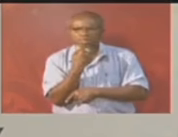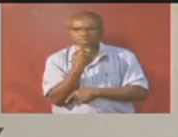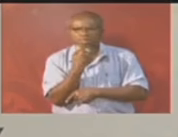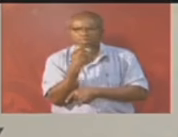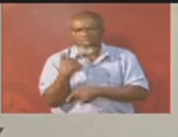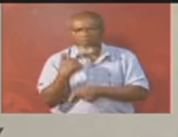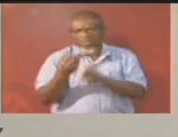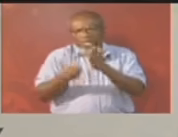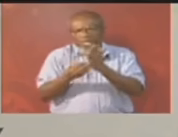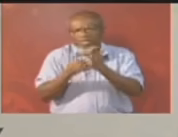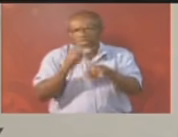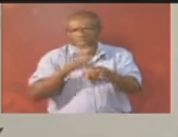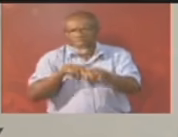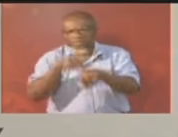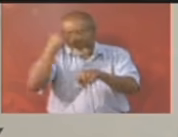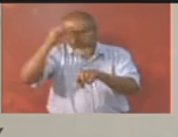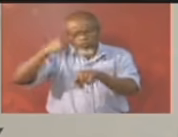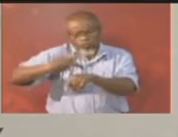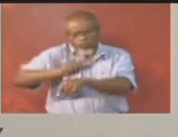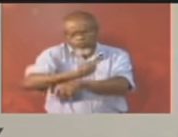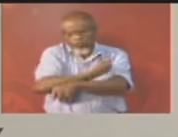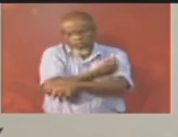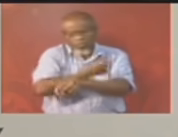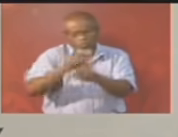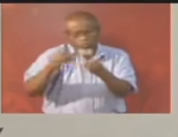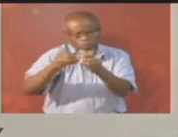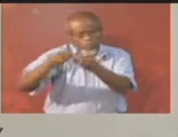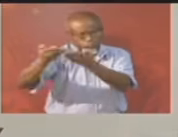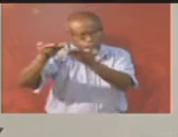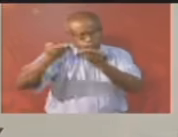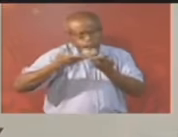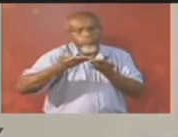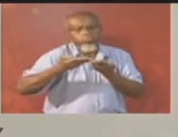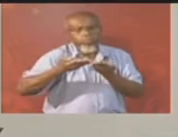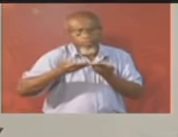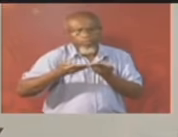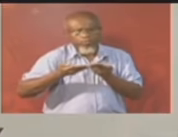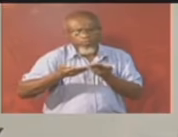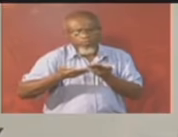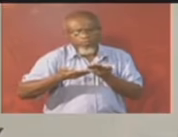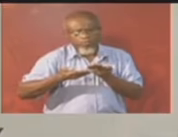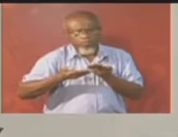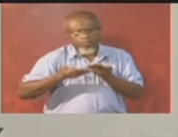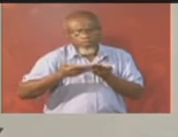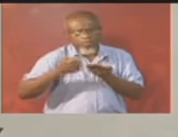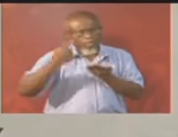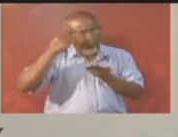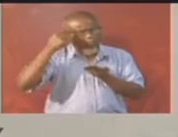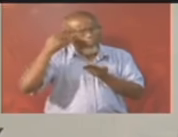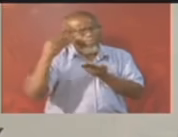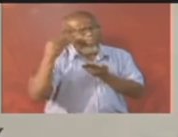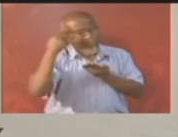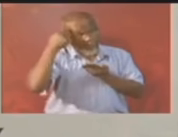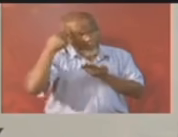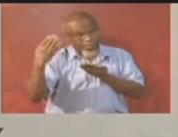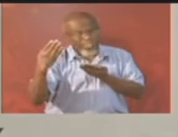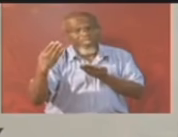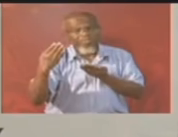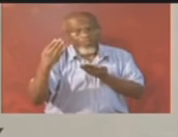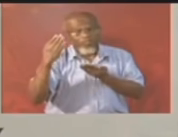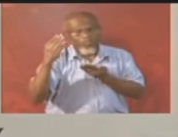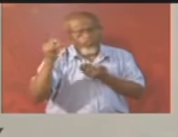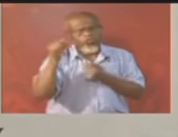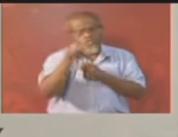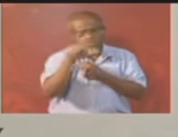timing for additional batches and doses of vaccination. And I believe that the important thing to note at this point is